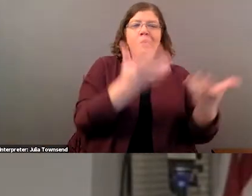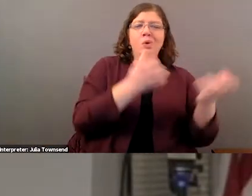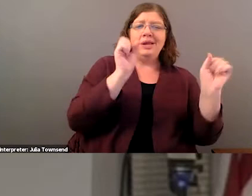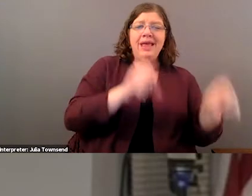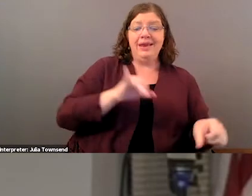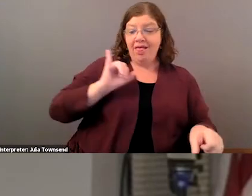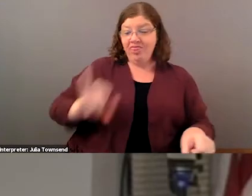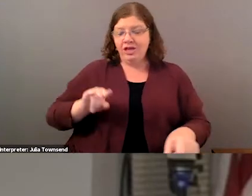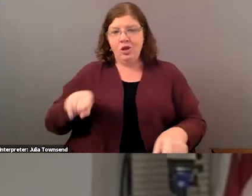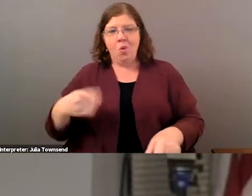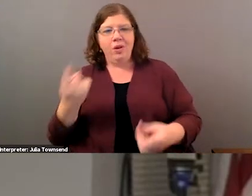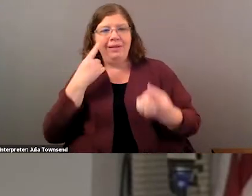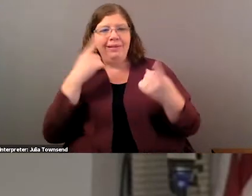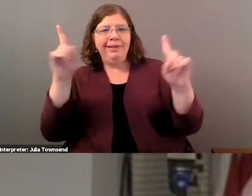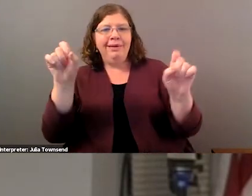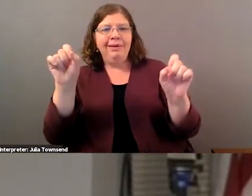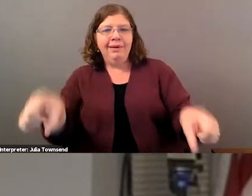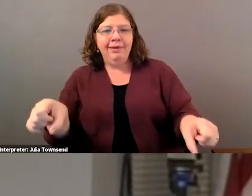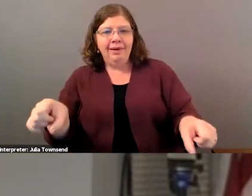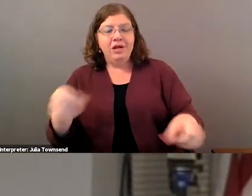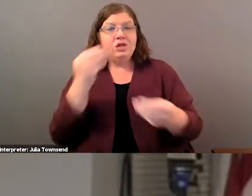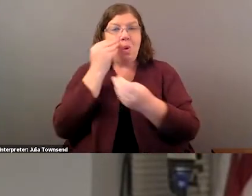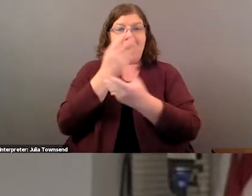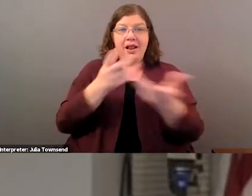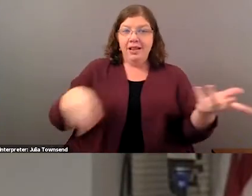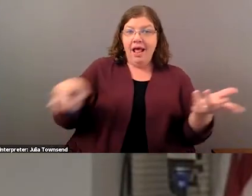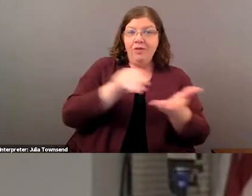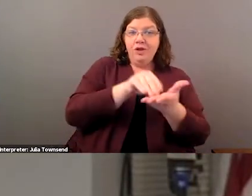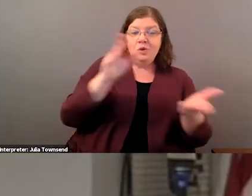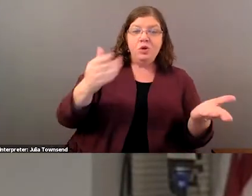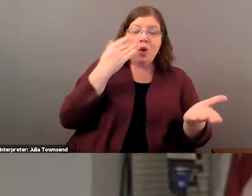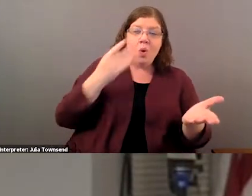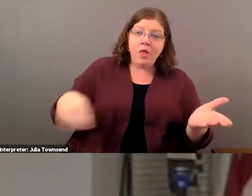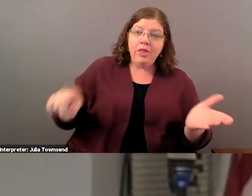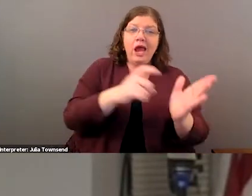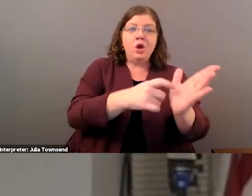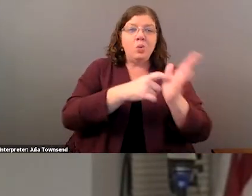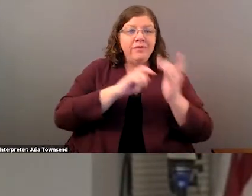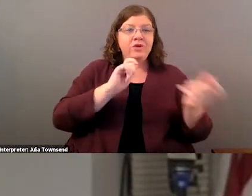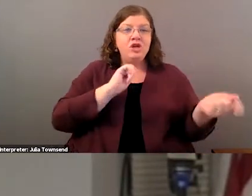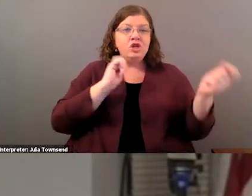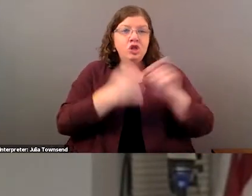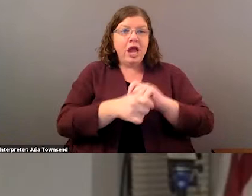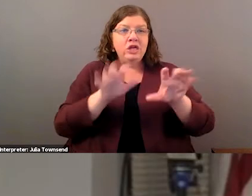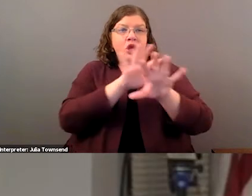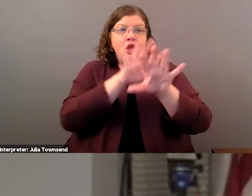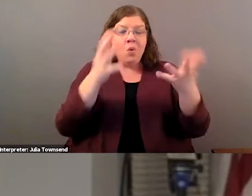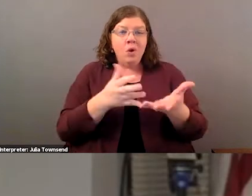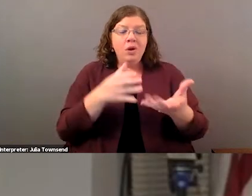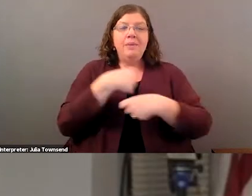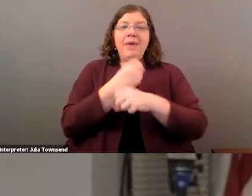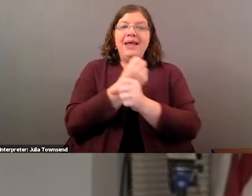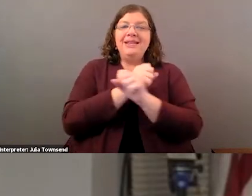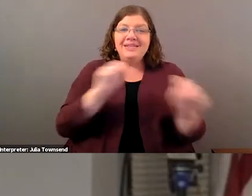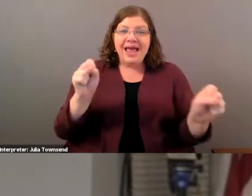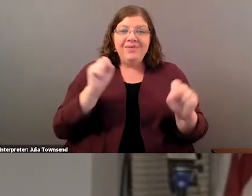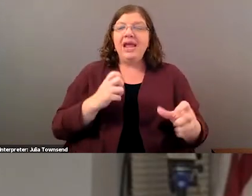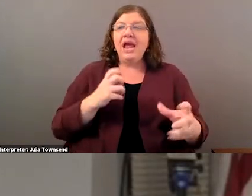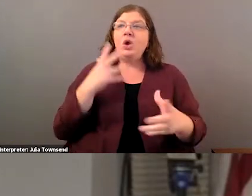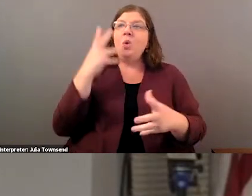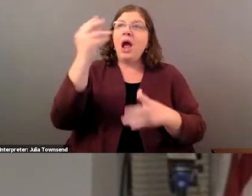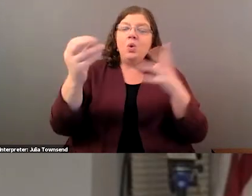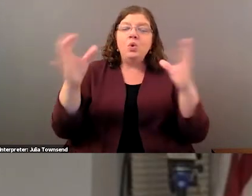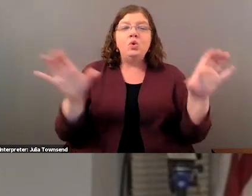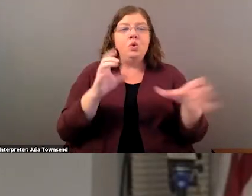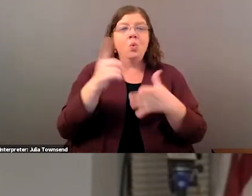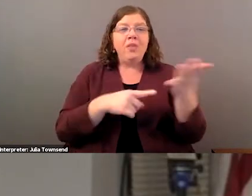just let them know how critical they are in terms of, changing this world and making it safe for them to go out and do things that they really, really want to do again,